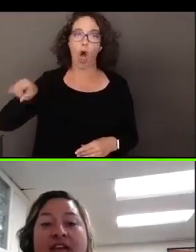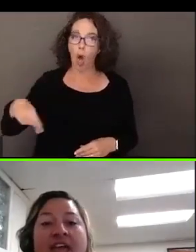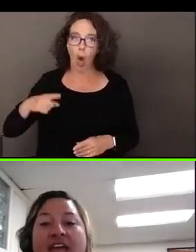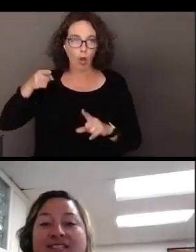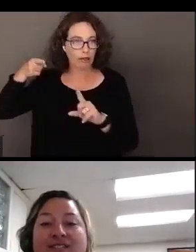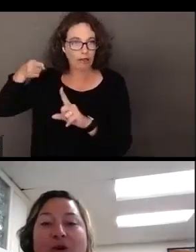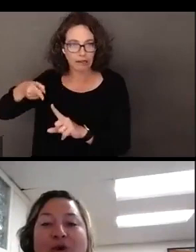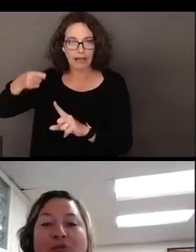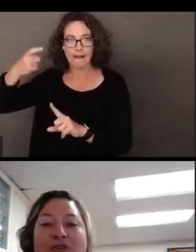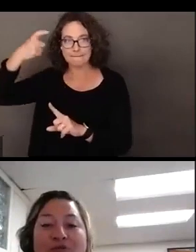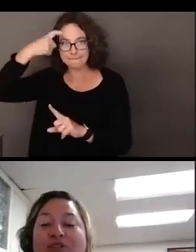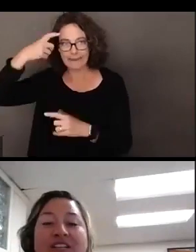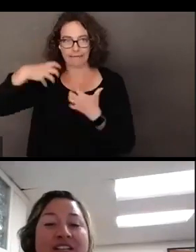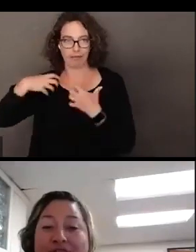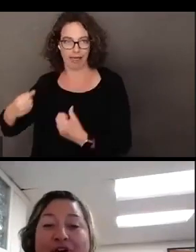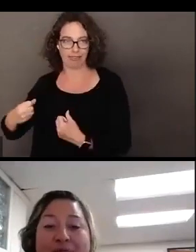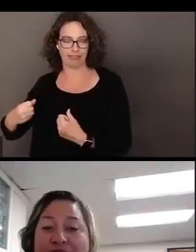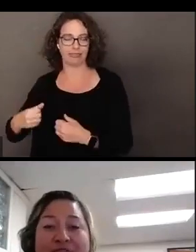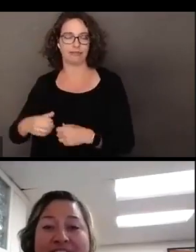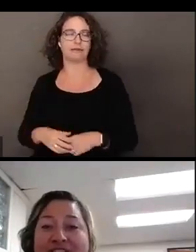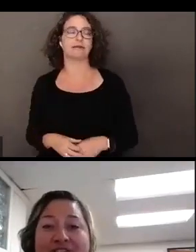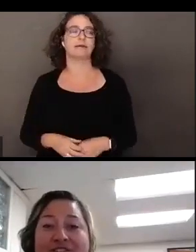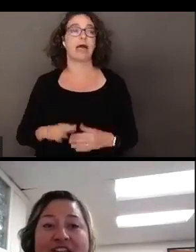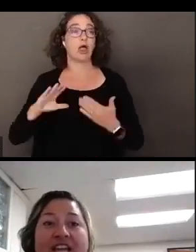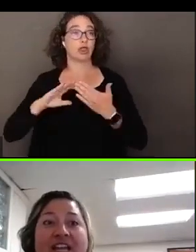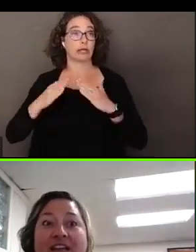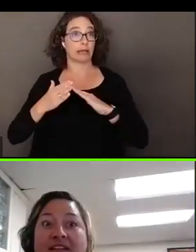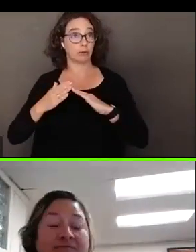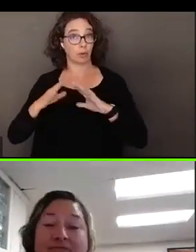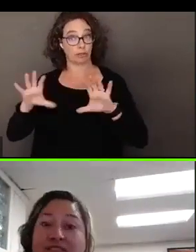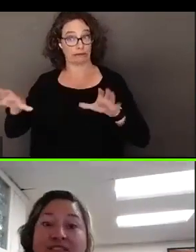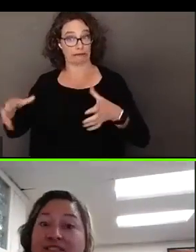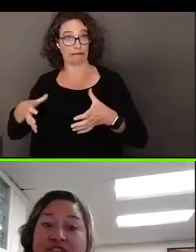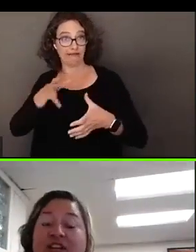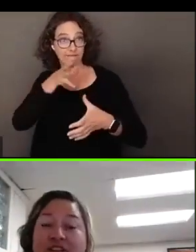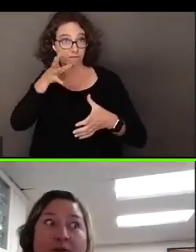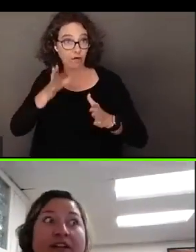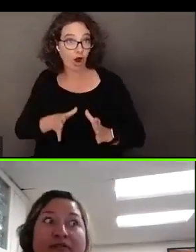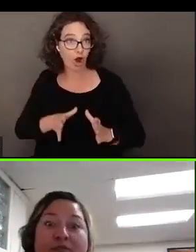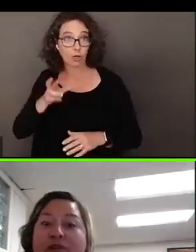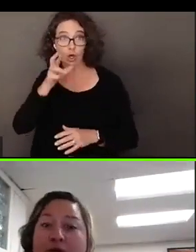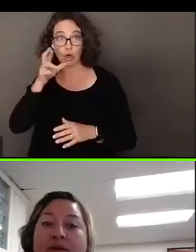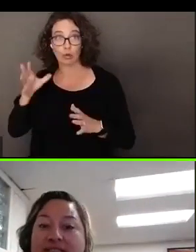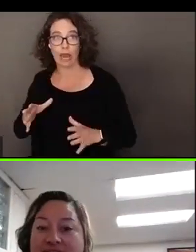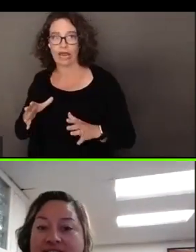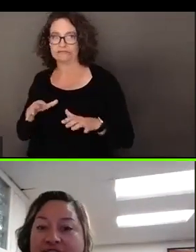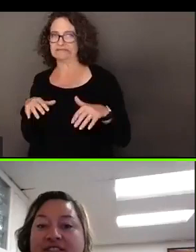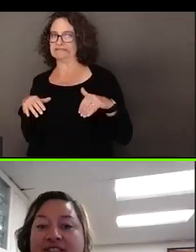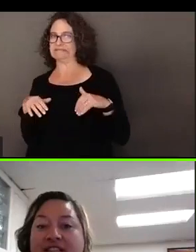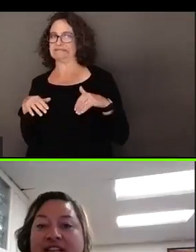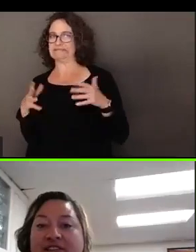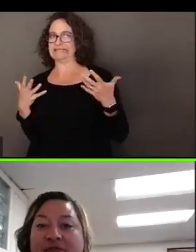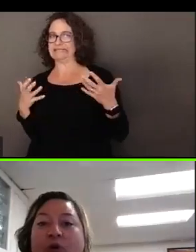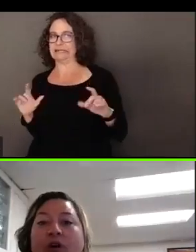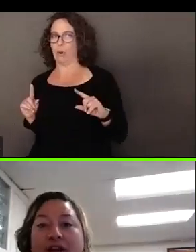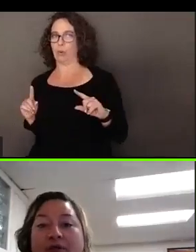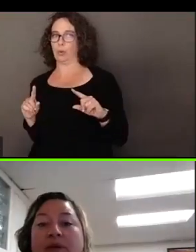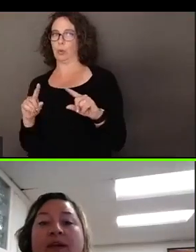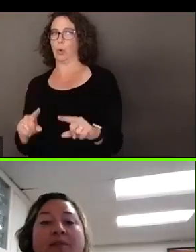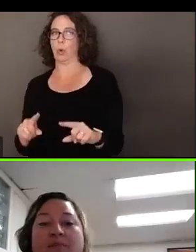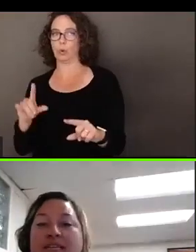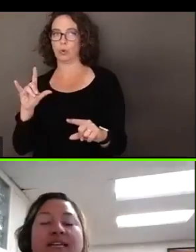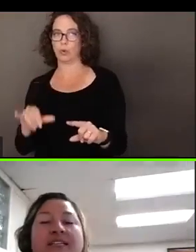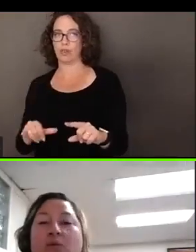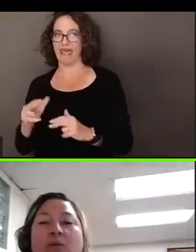health. And so the community, the farmers, the ranchers, they shunned away from going to these facilities for